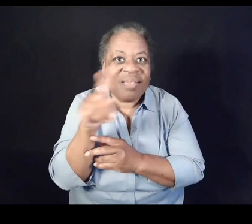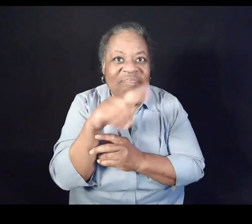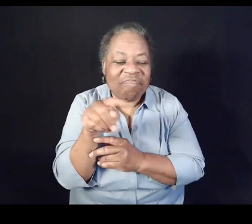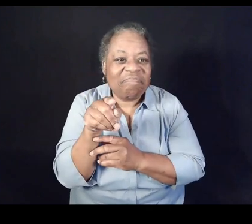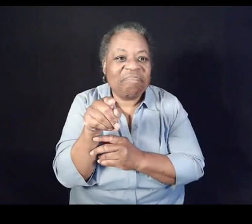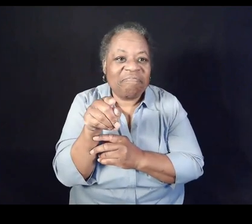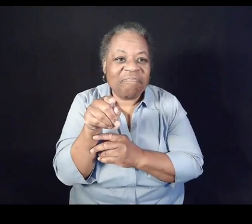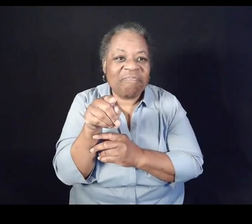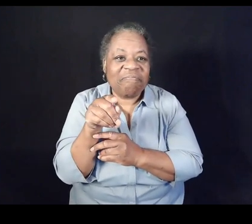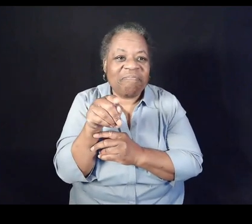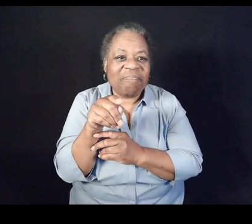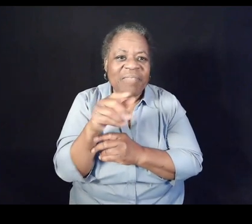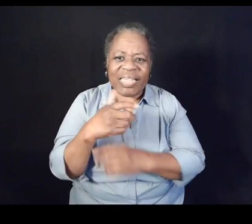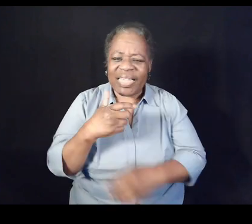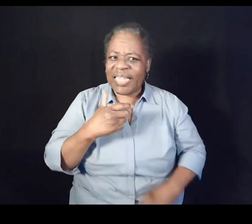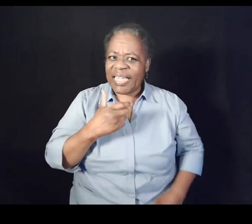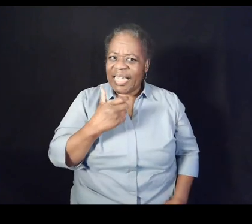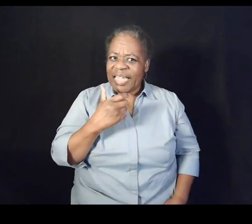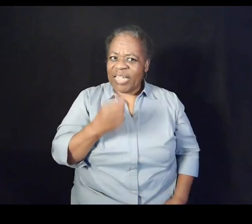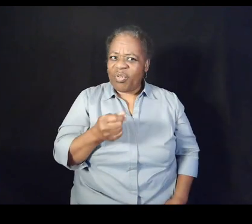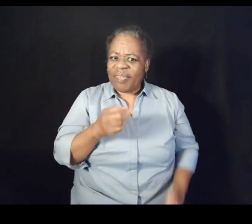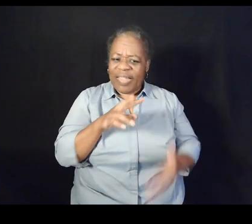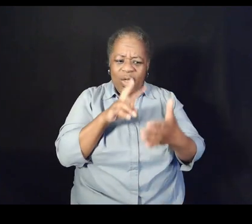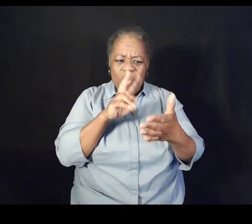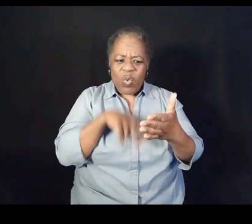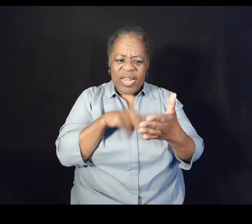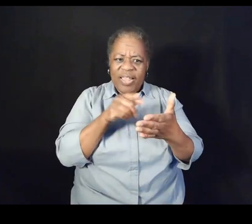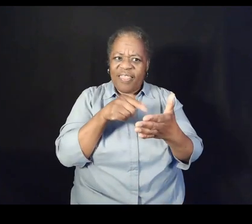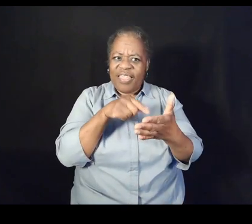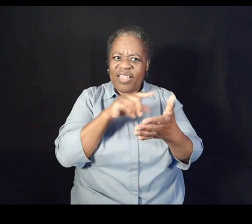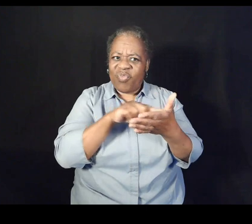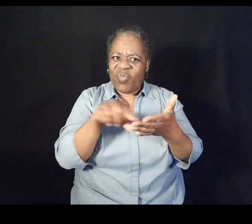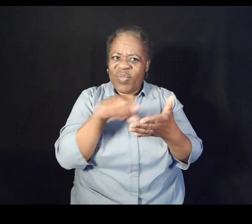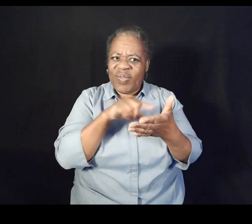It's interesting that we're reading these verses